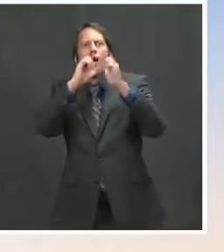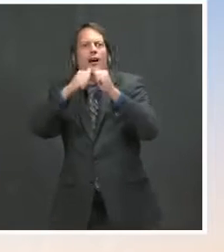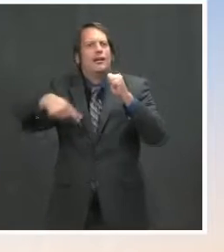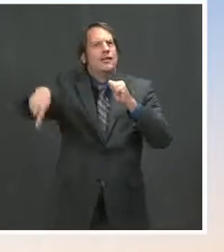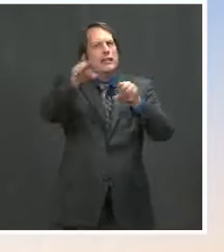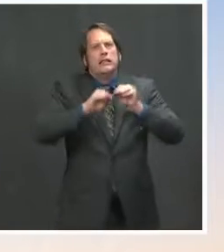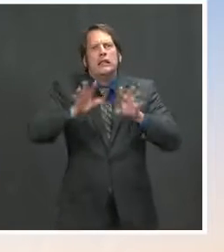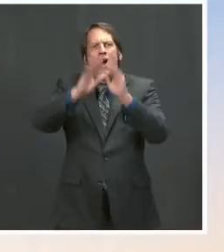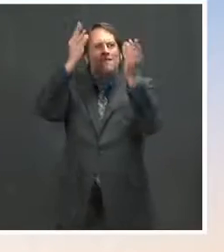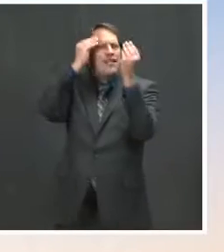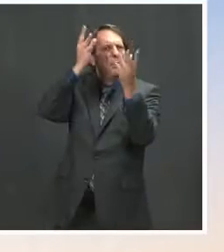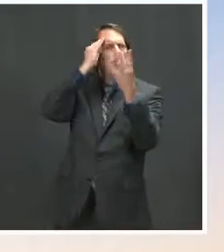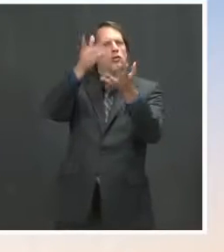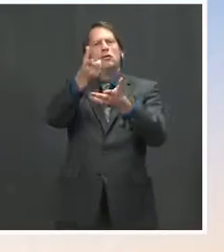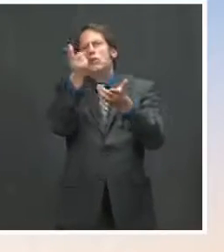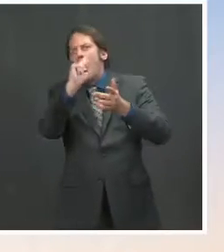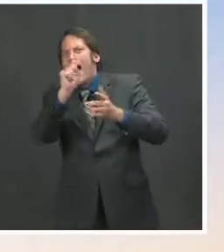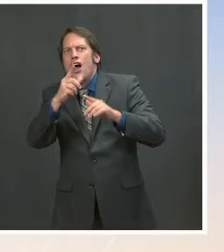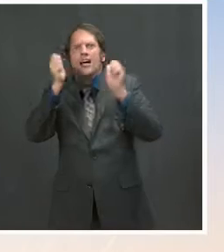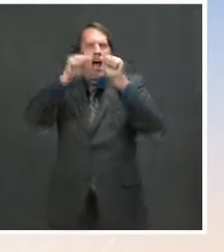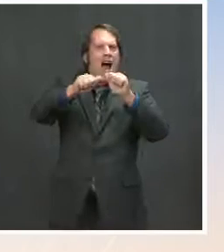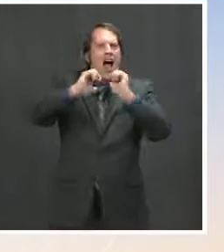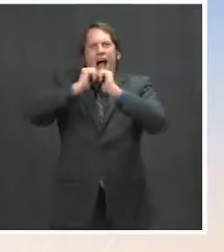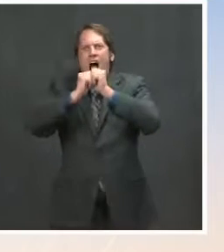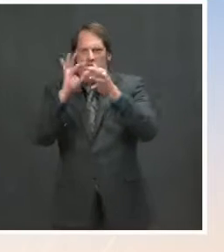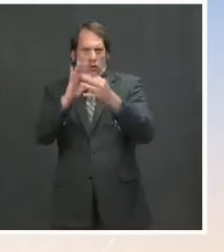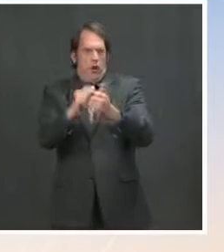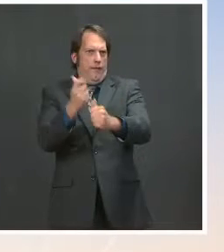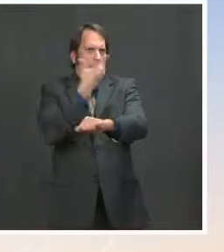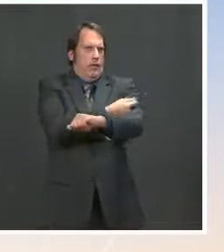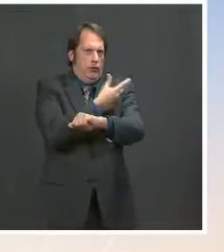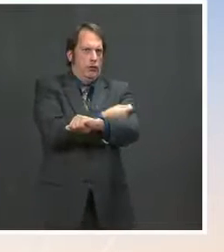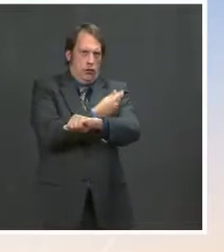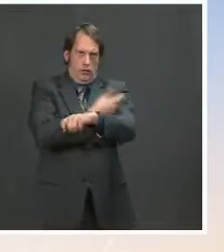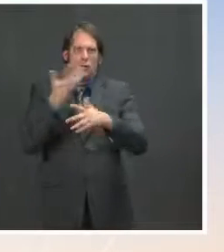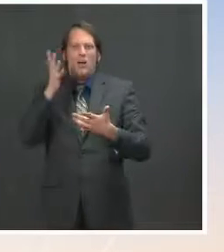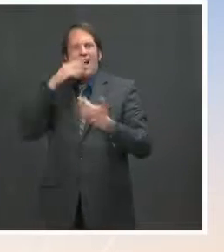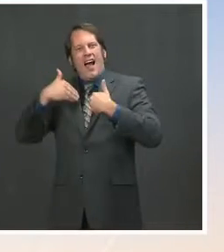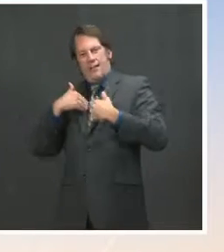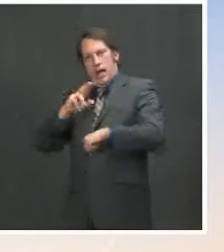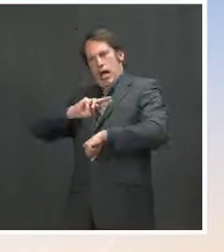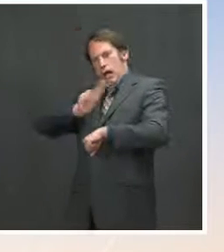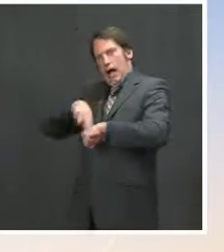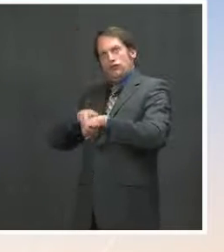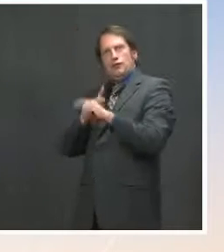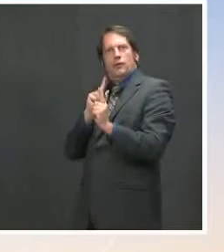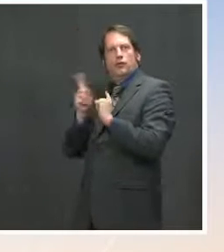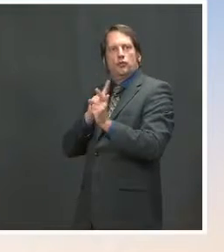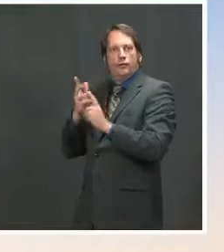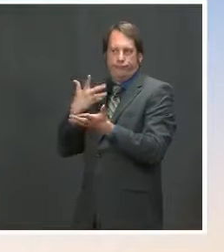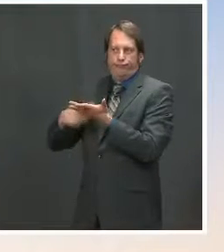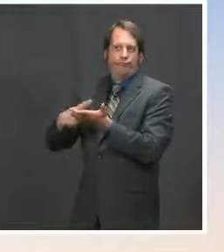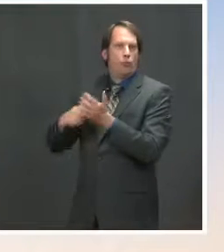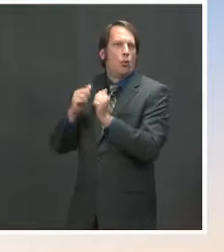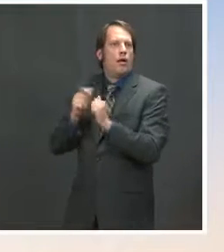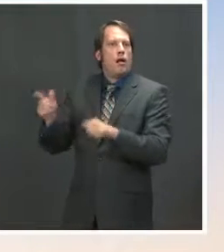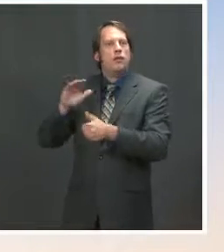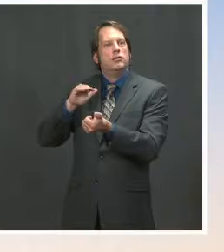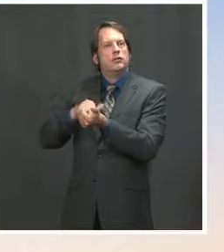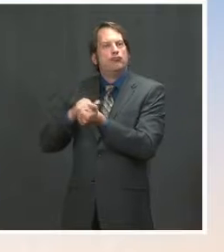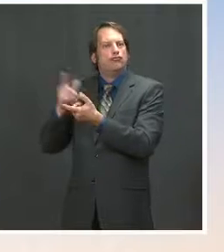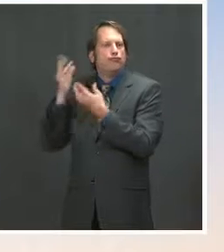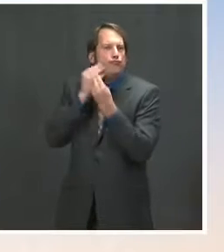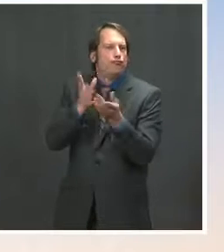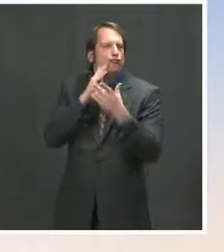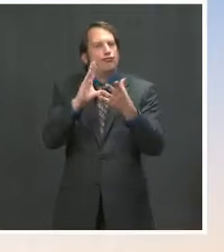doing national interviews, especially health and medical experts. Google is providing information on its homepage to help people find